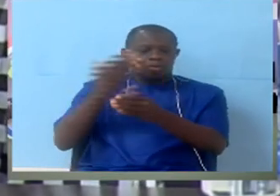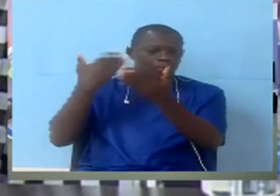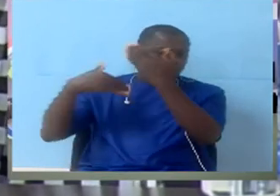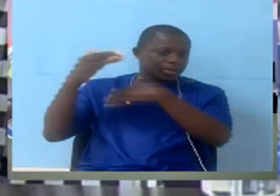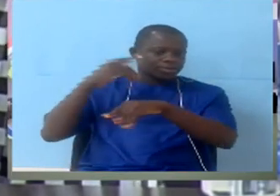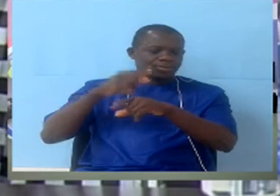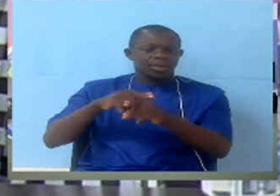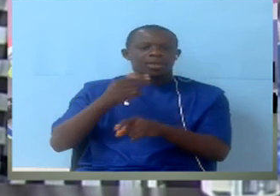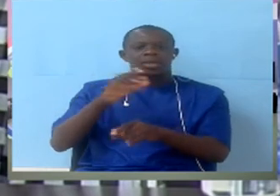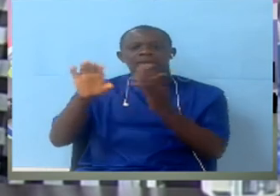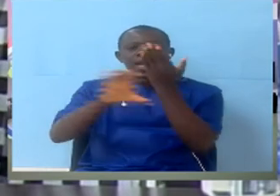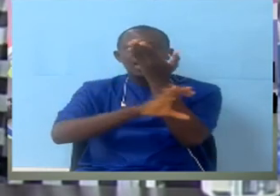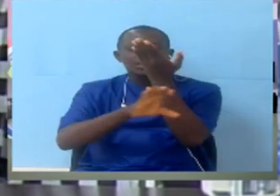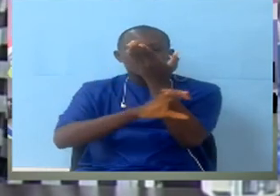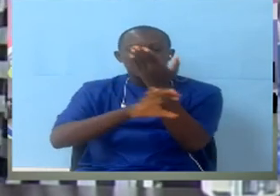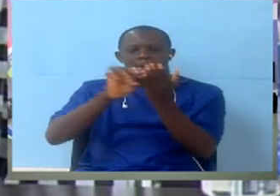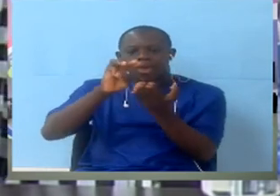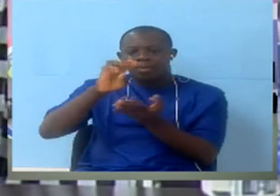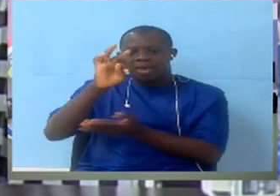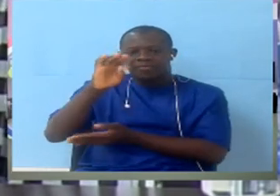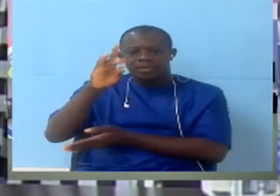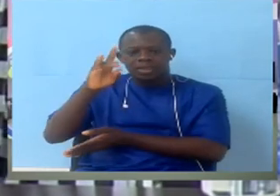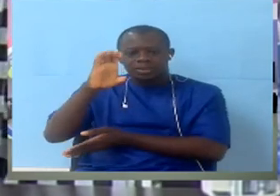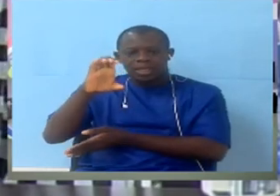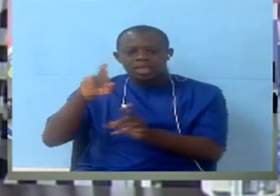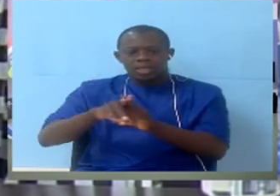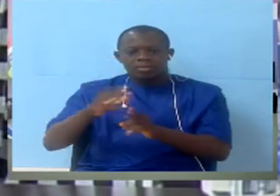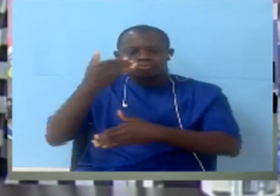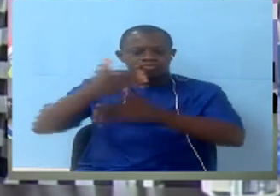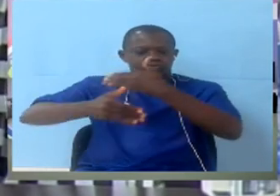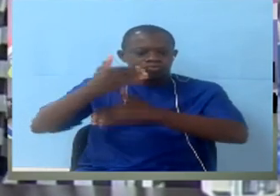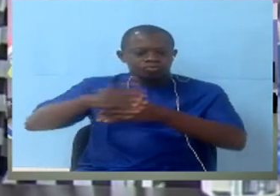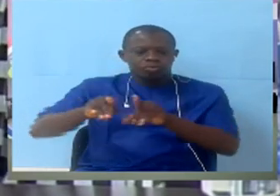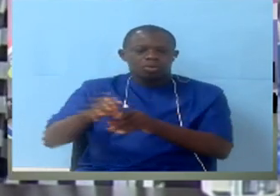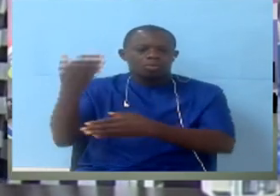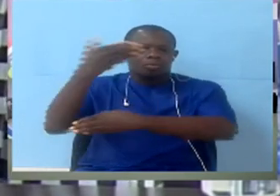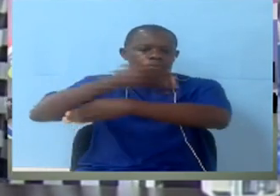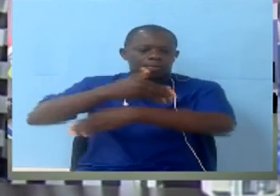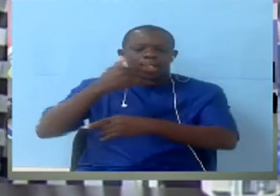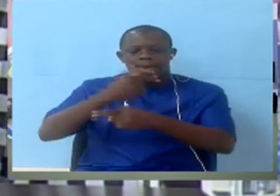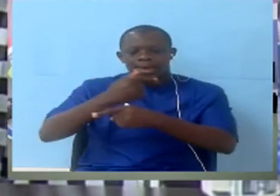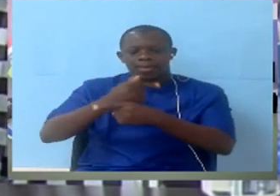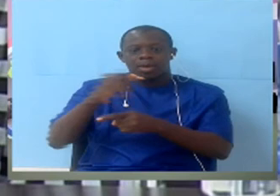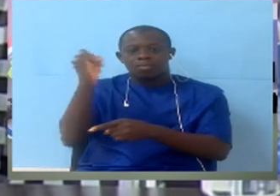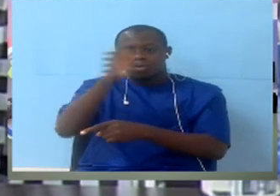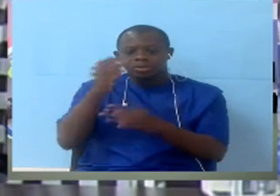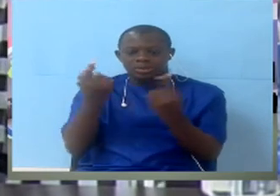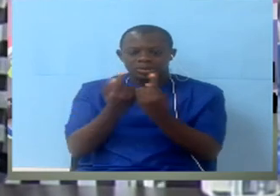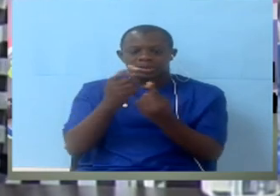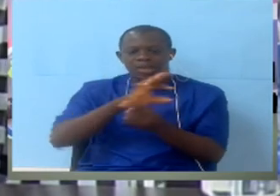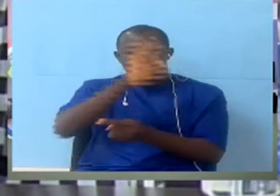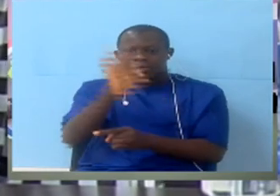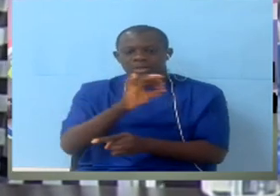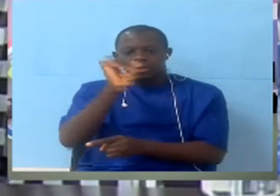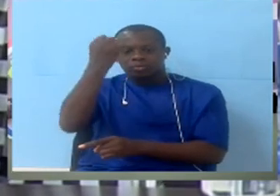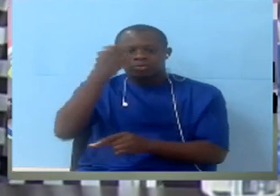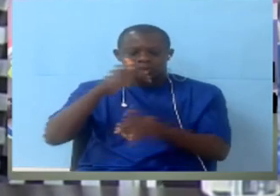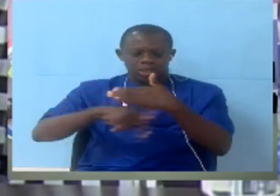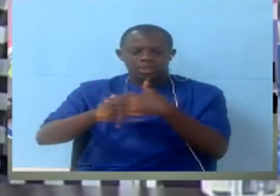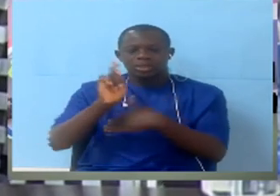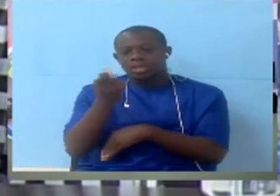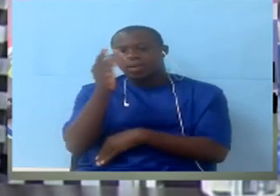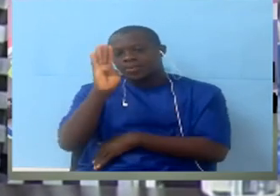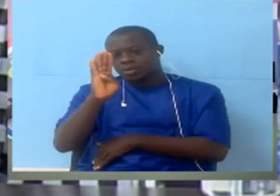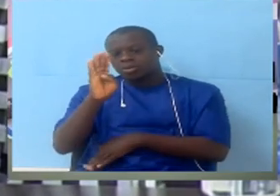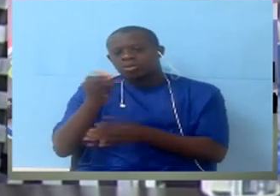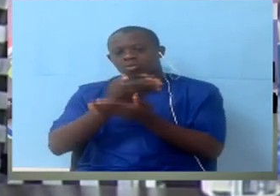Kazamas MFDC rebel group came very close to our border because things were very tense in Guinea-Bissau, and